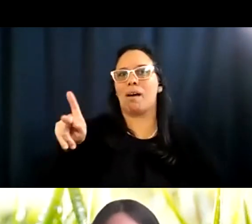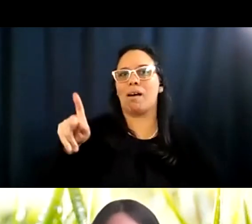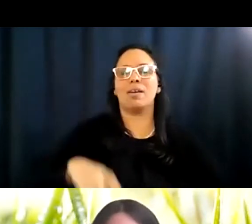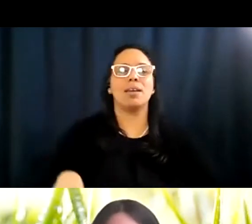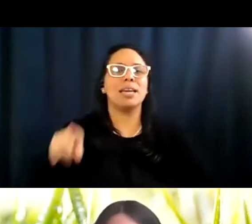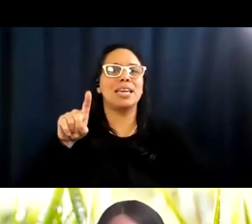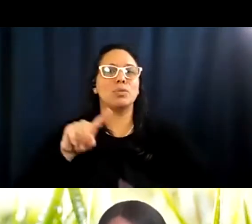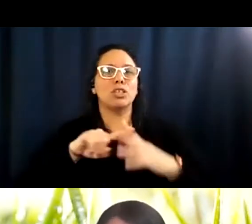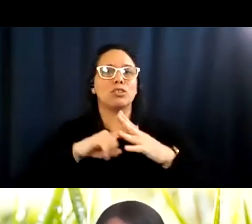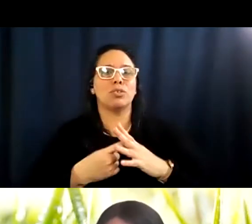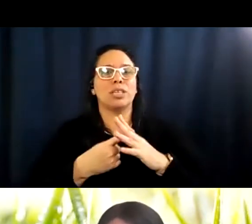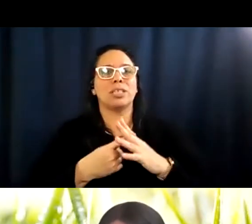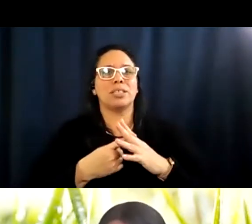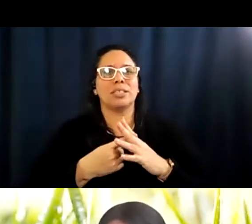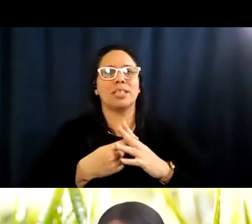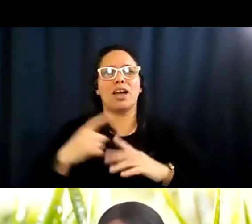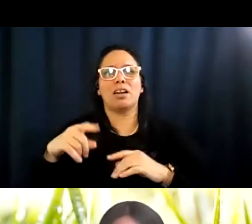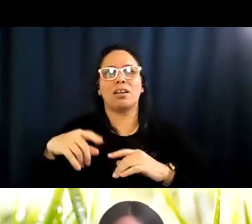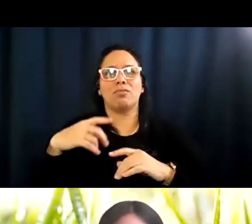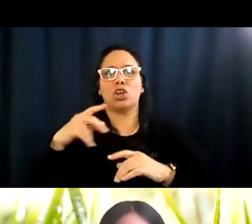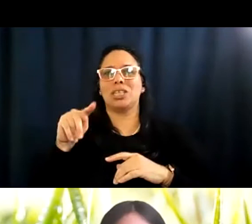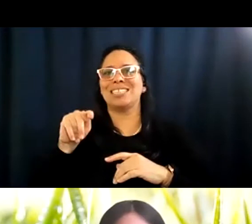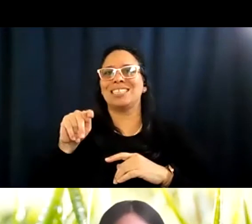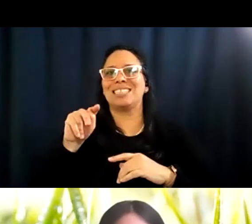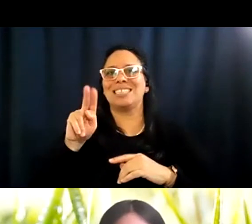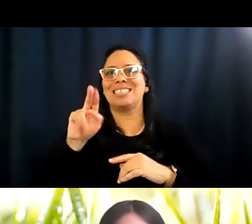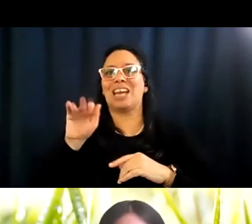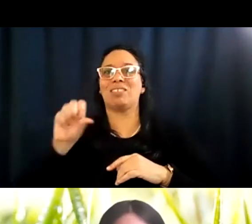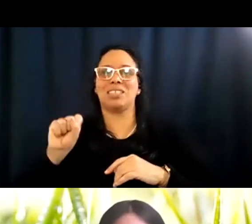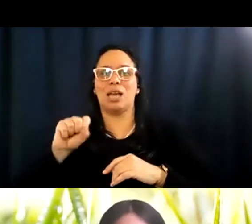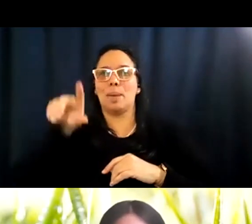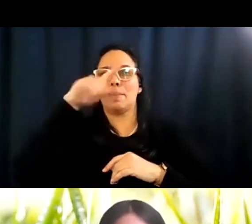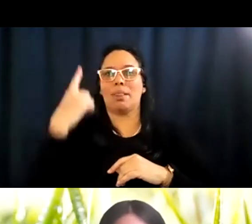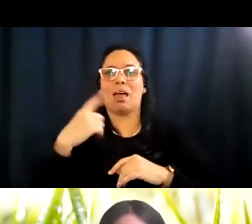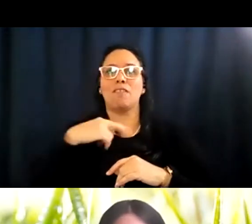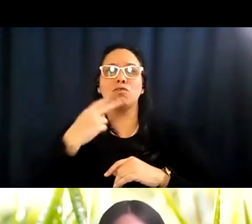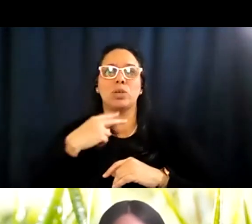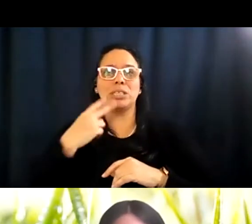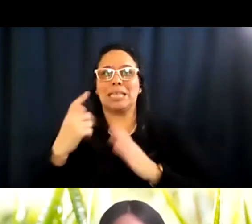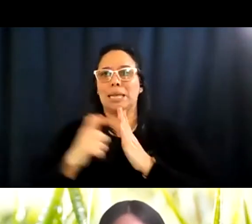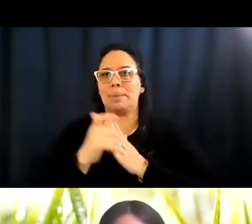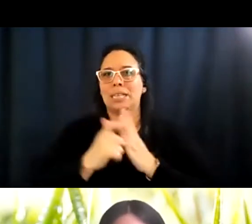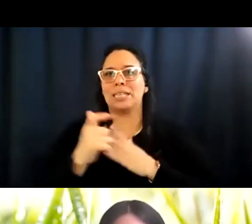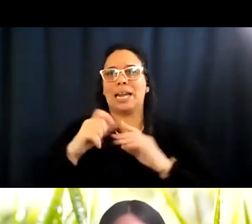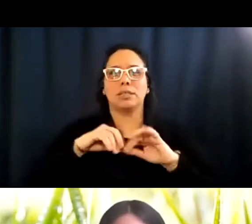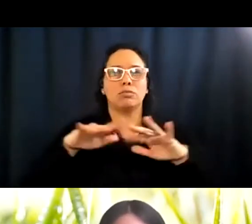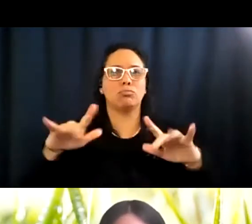original columnists for Tusk Black Voices at Tusk Magazine and hopes to continue to spread love and joy through a variety of creative